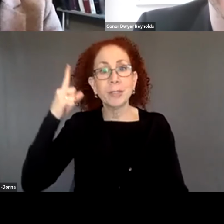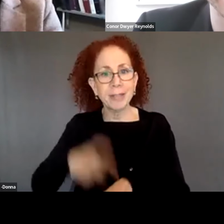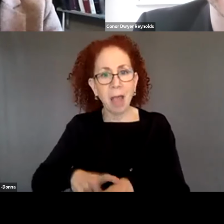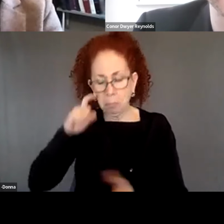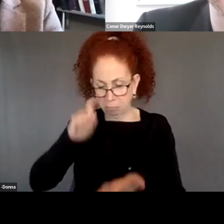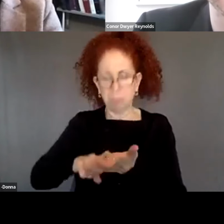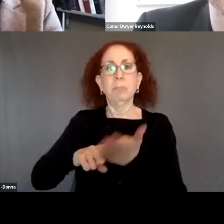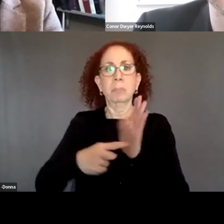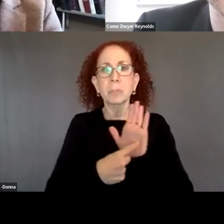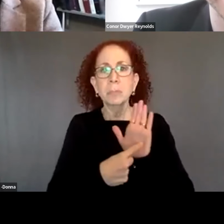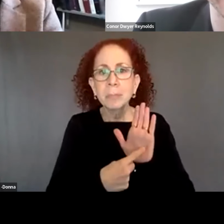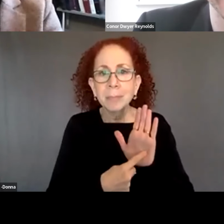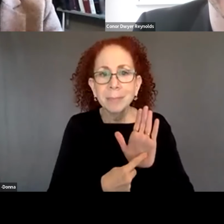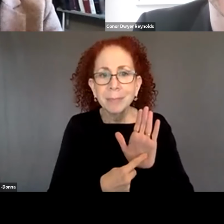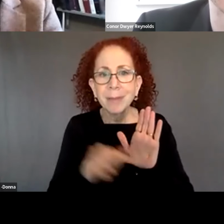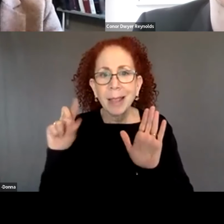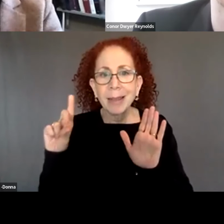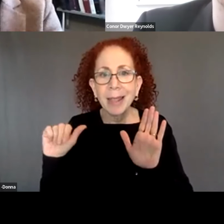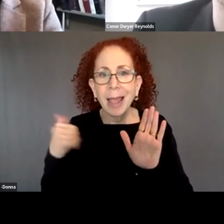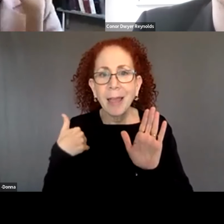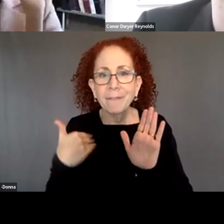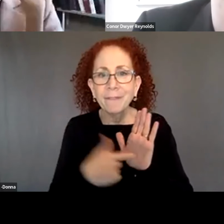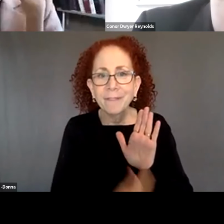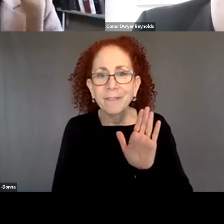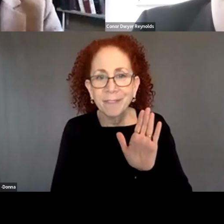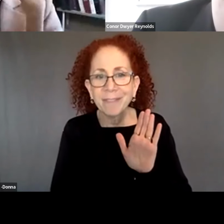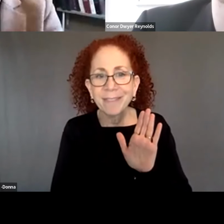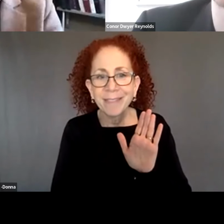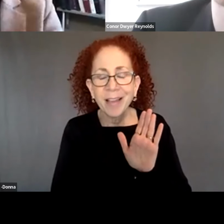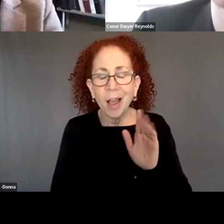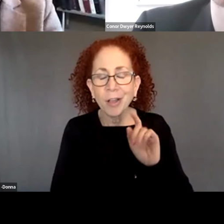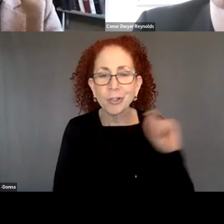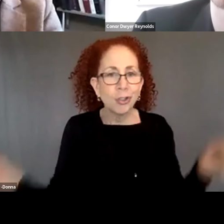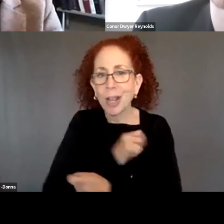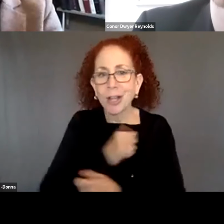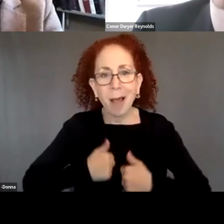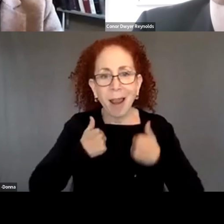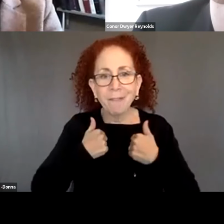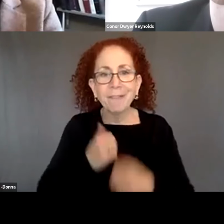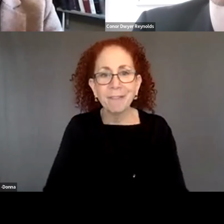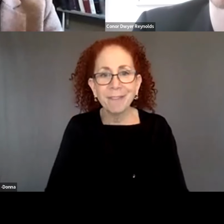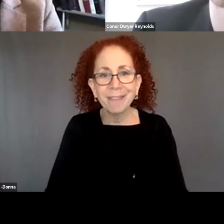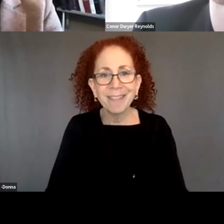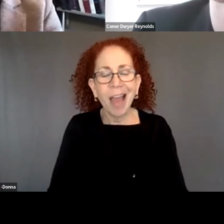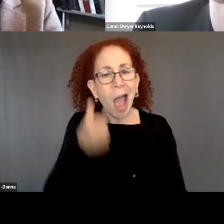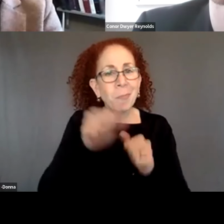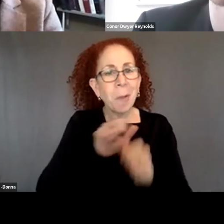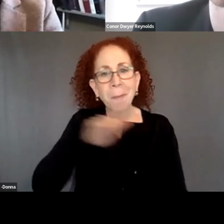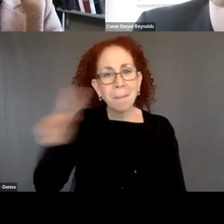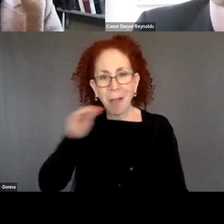into contact with the ADA. And it was life-changing. I remember going back home